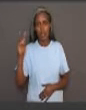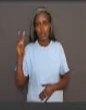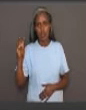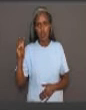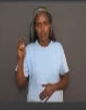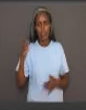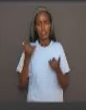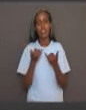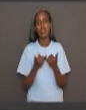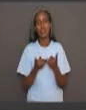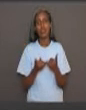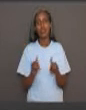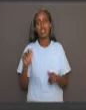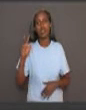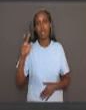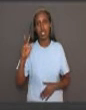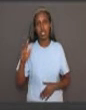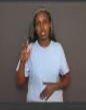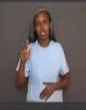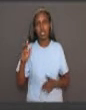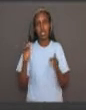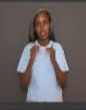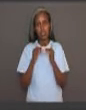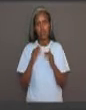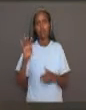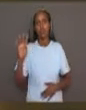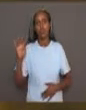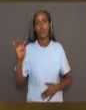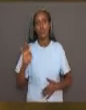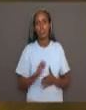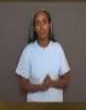120 divided by 3 is 40.